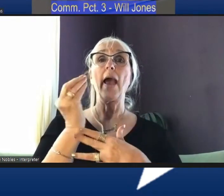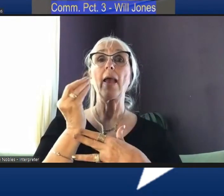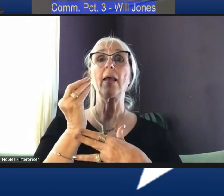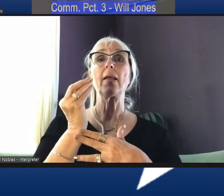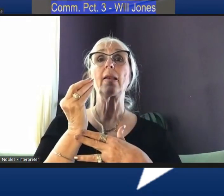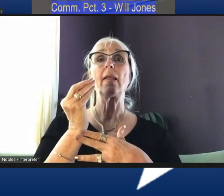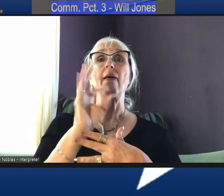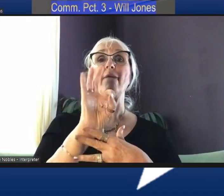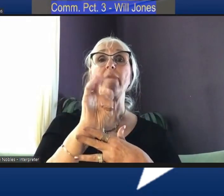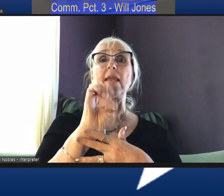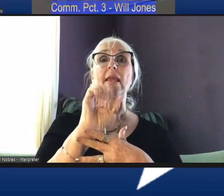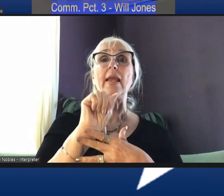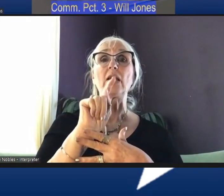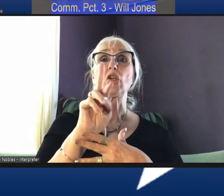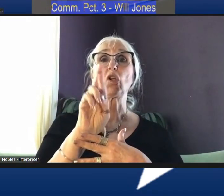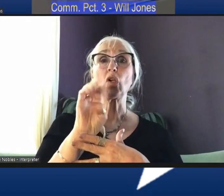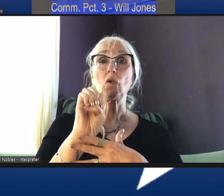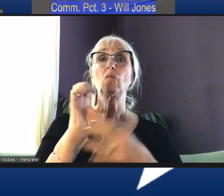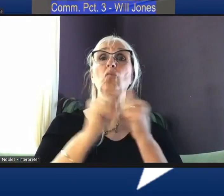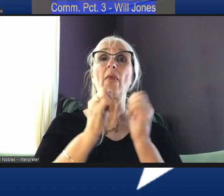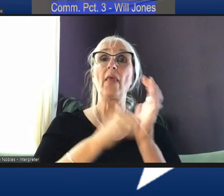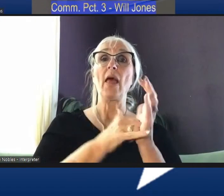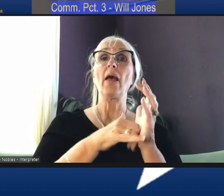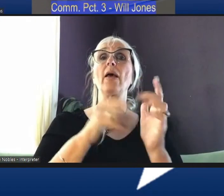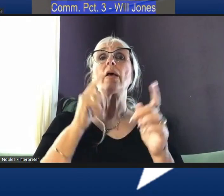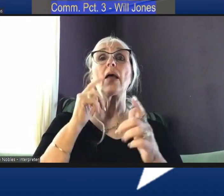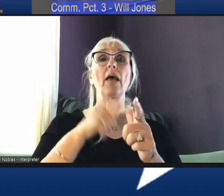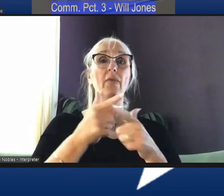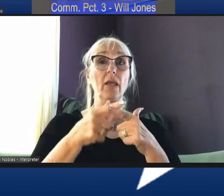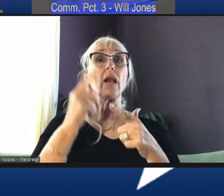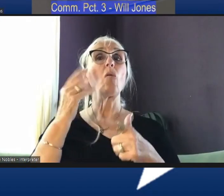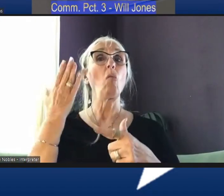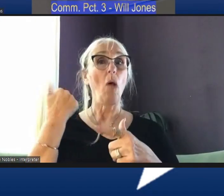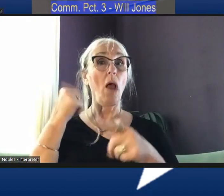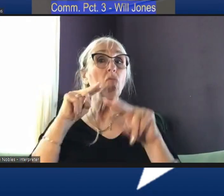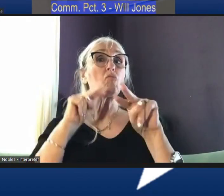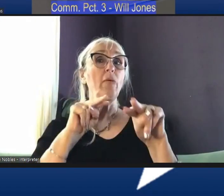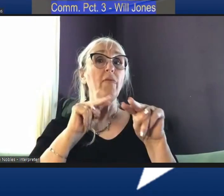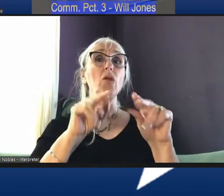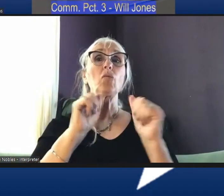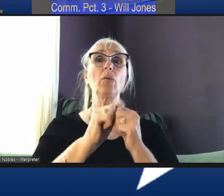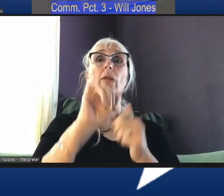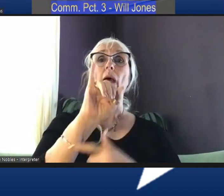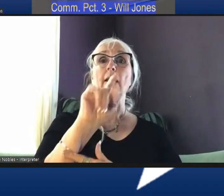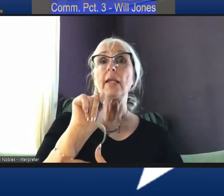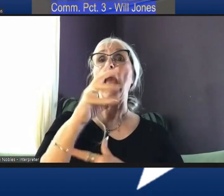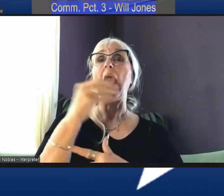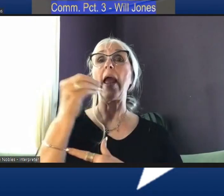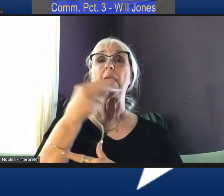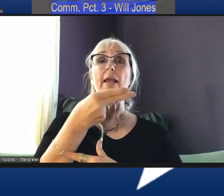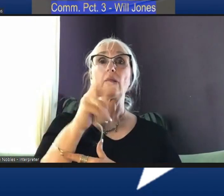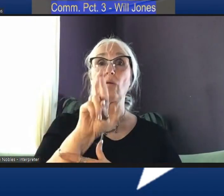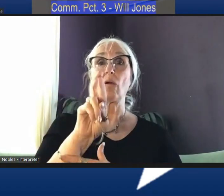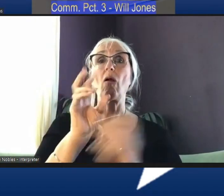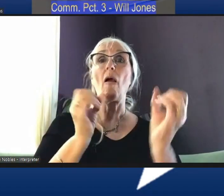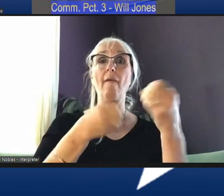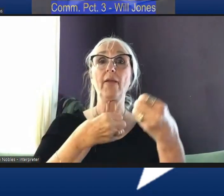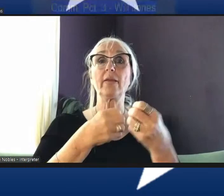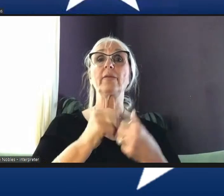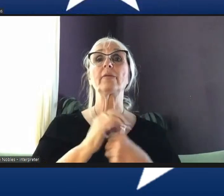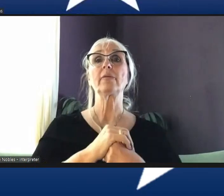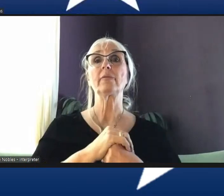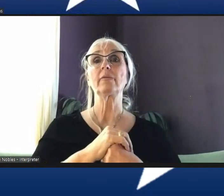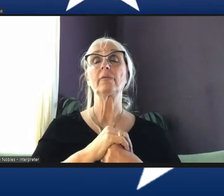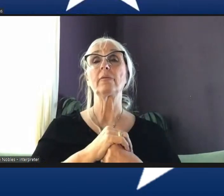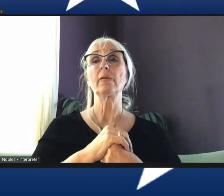features with it. And this was reviewed with IT and the HR office. Okay, thank you.